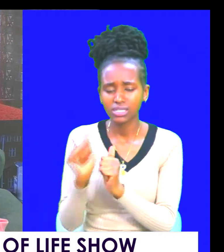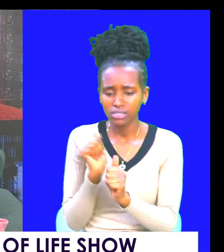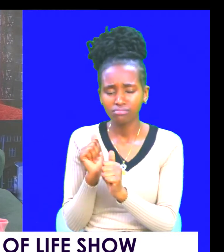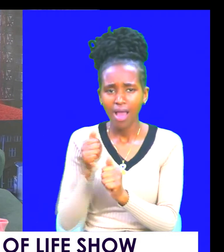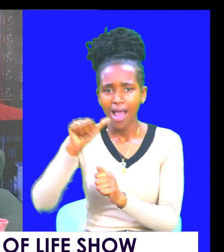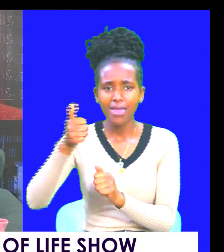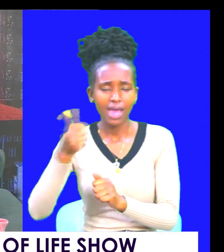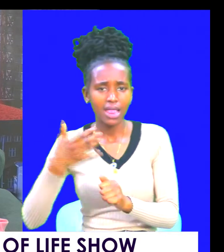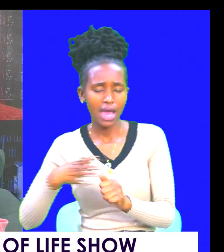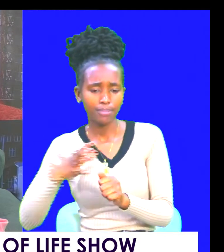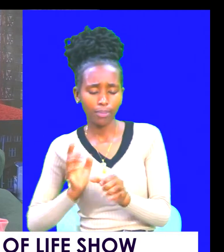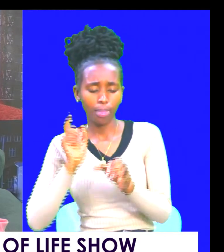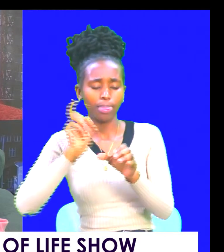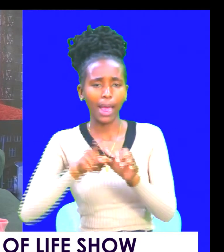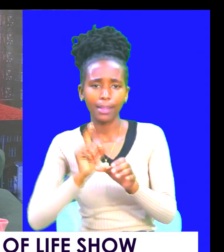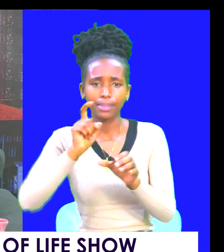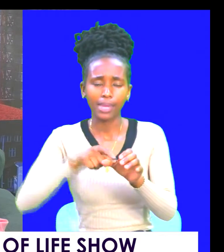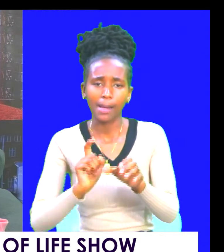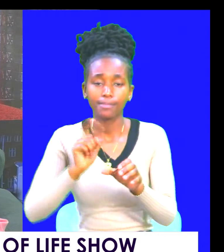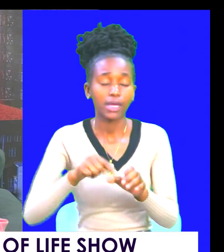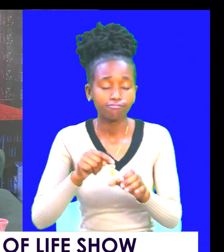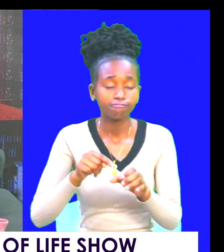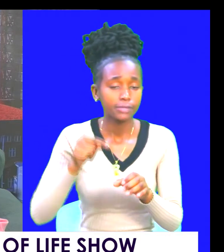in you over time,